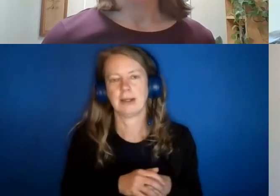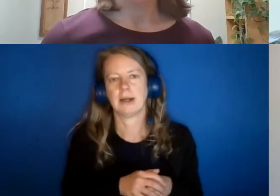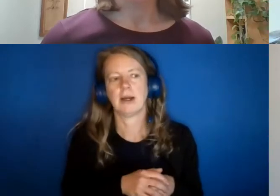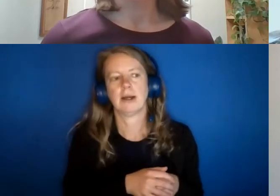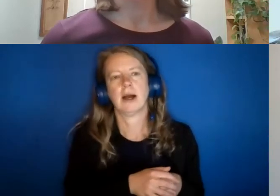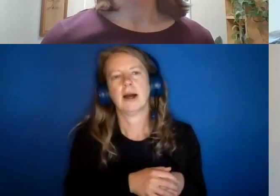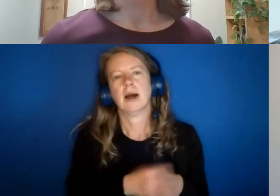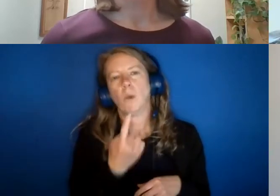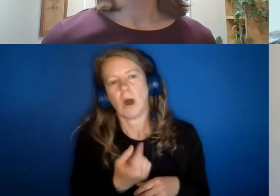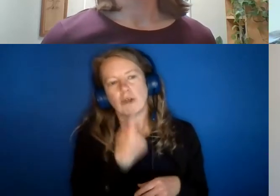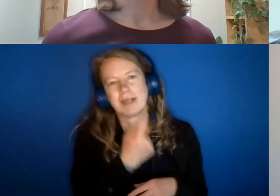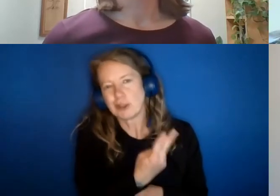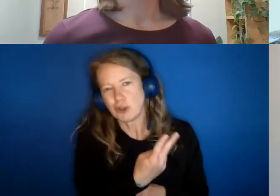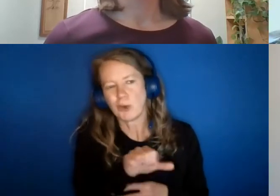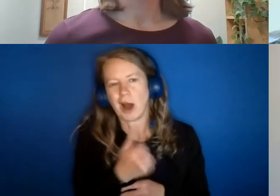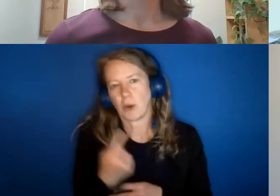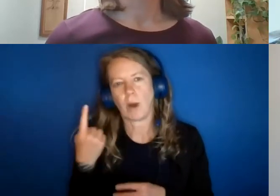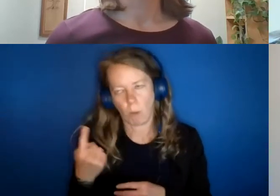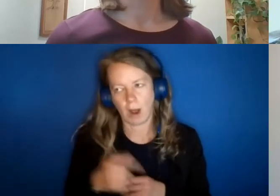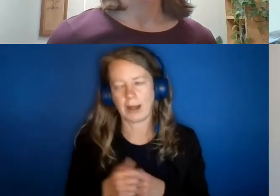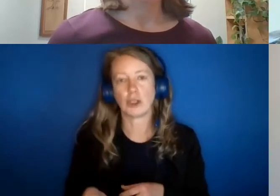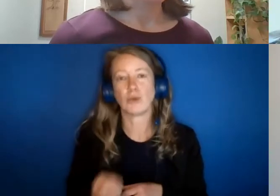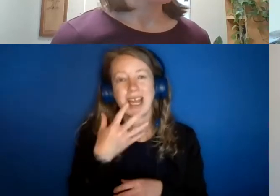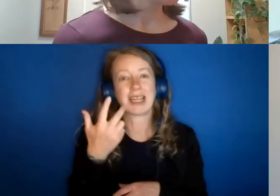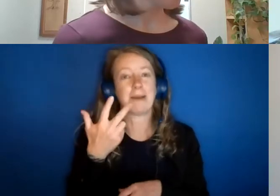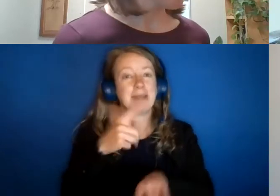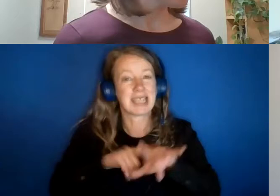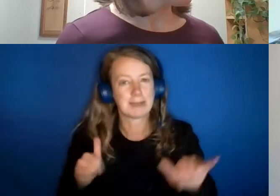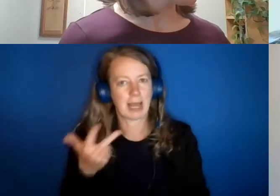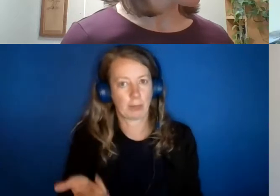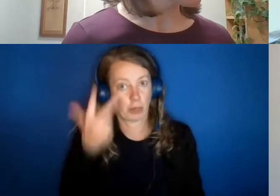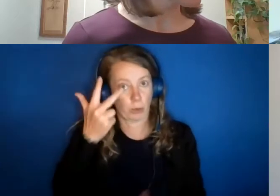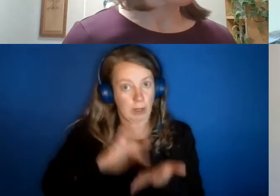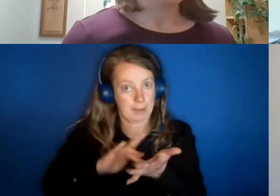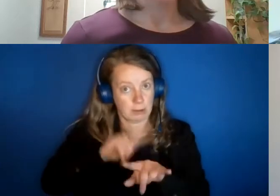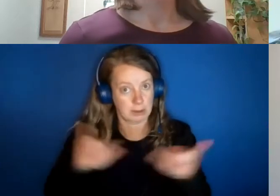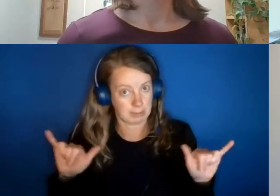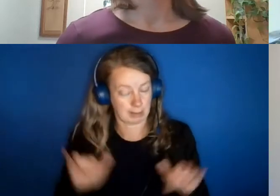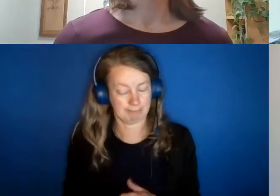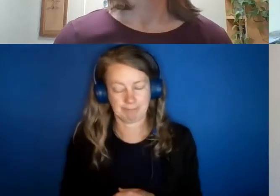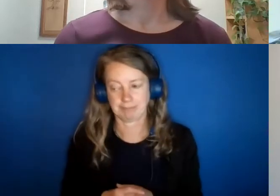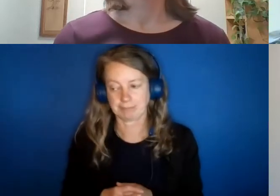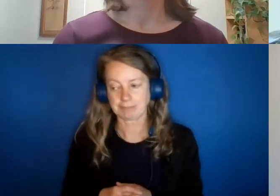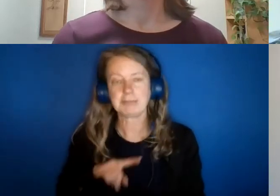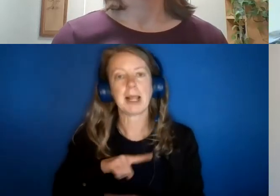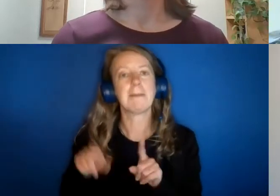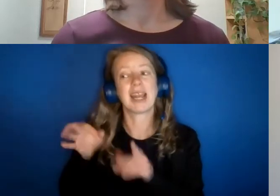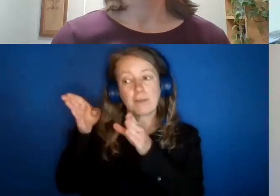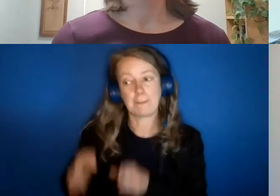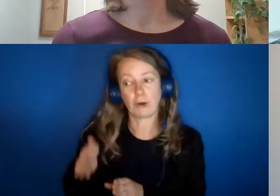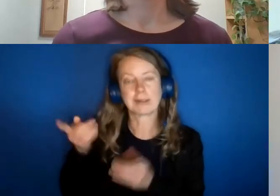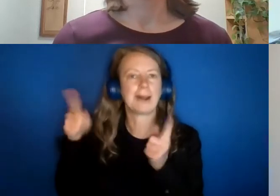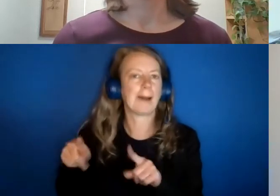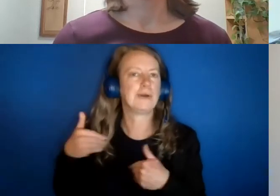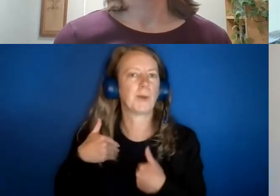other one. You take them together, 3 pills at one time. However, some folks with kidney disease may